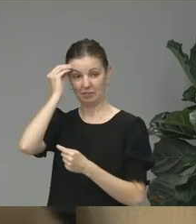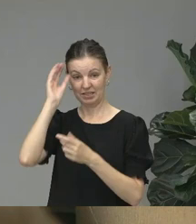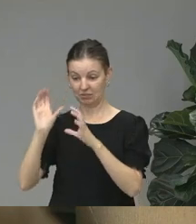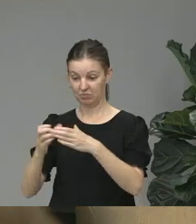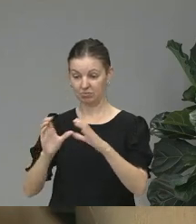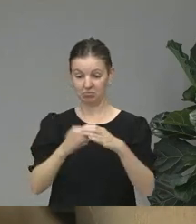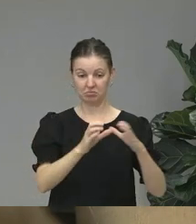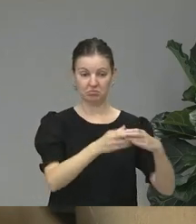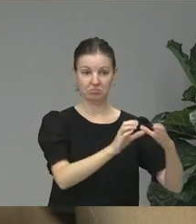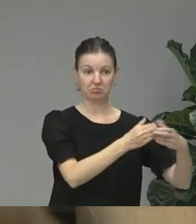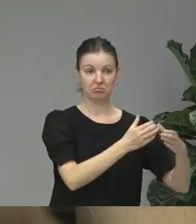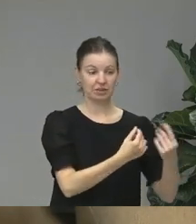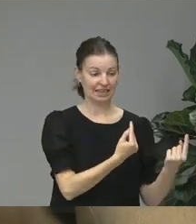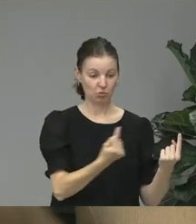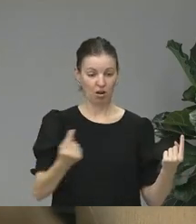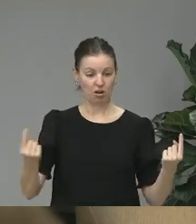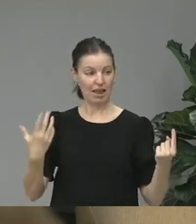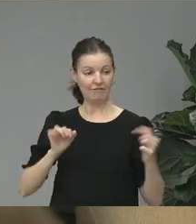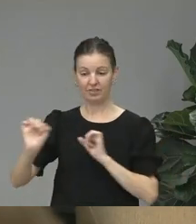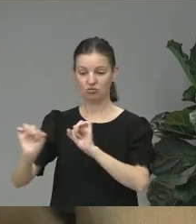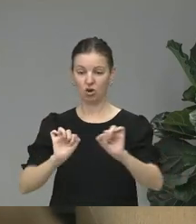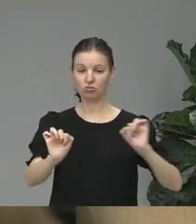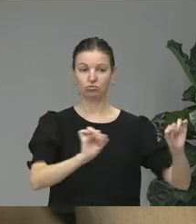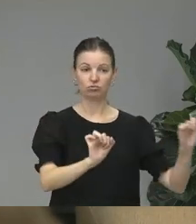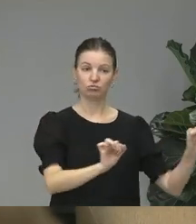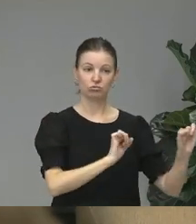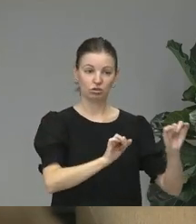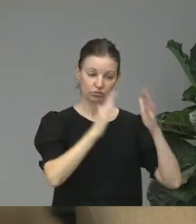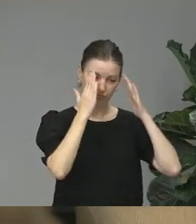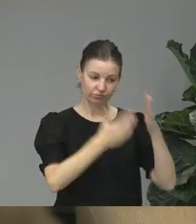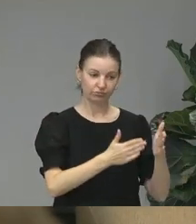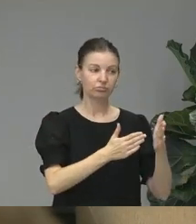committee deals with their different portfolios.